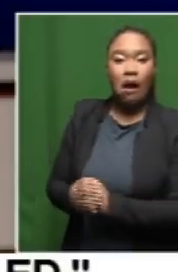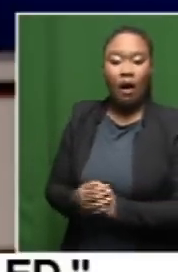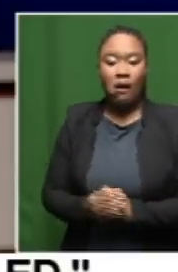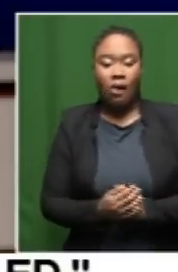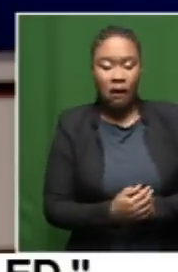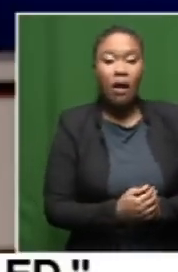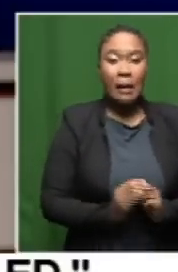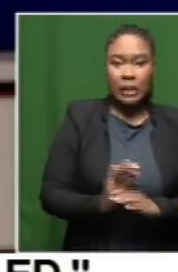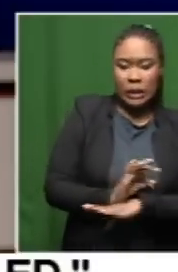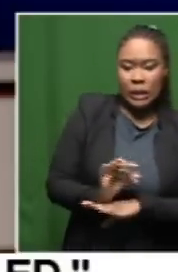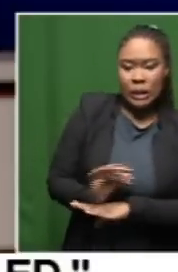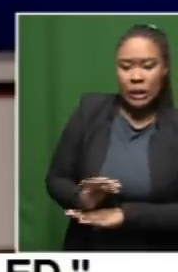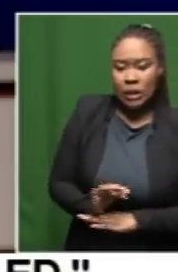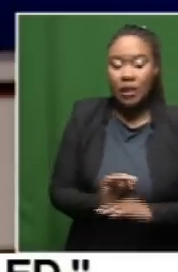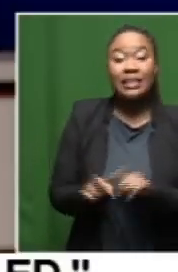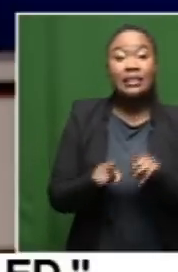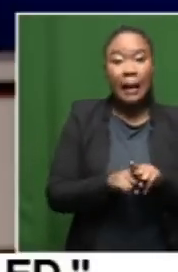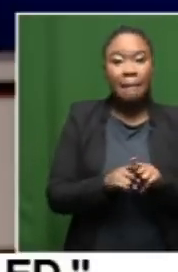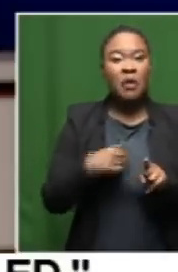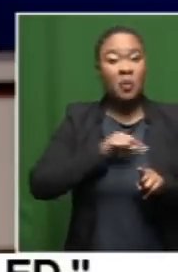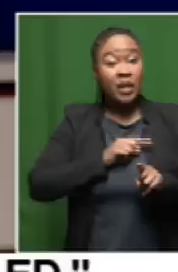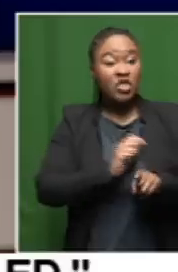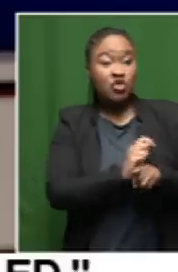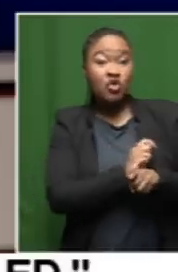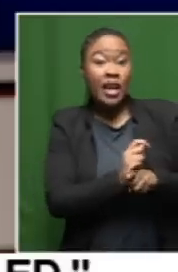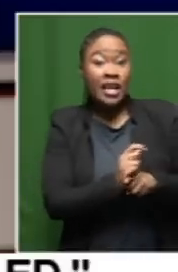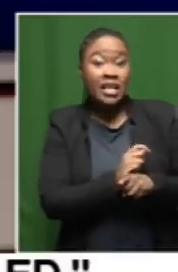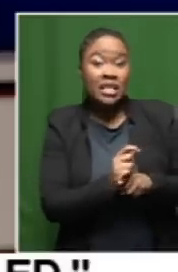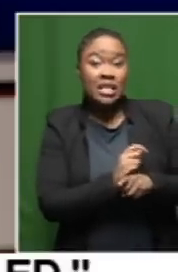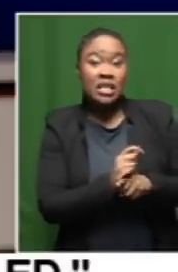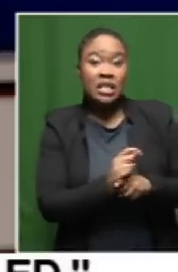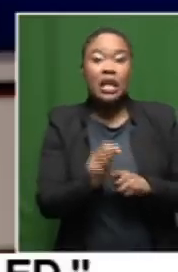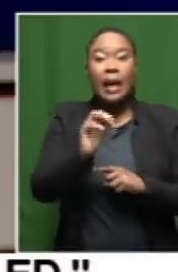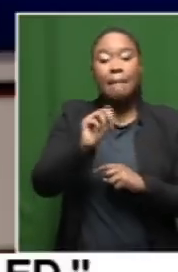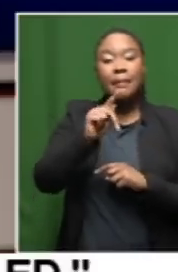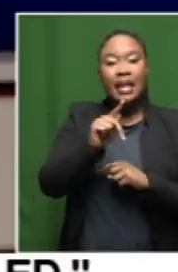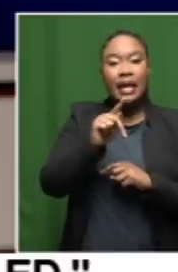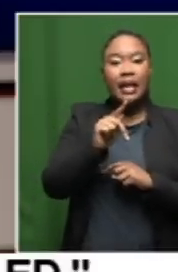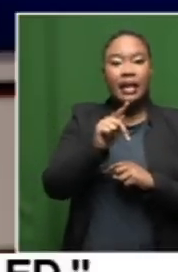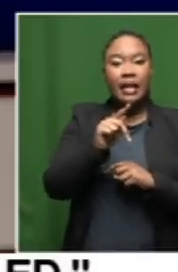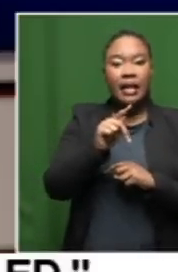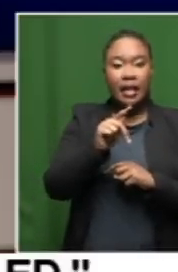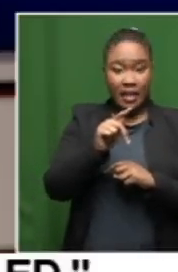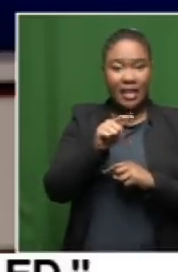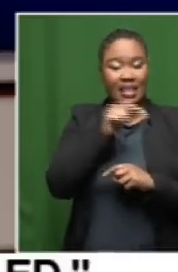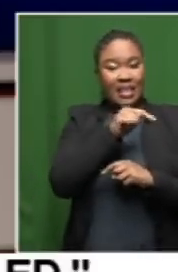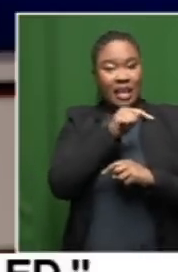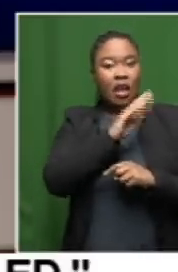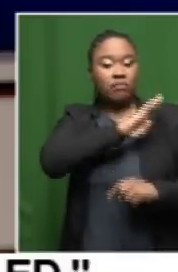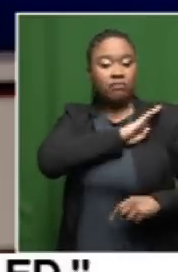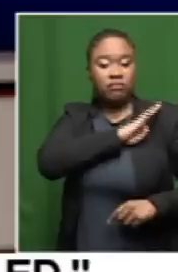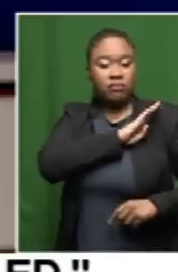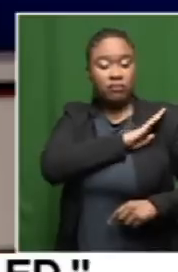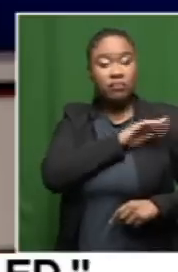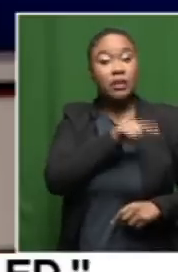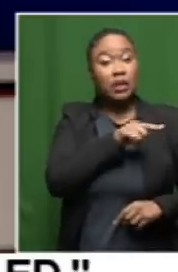also to prepare for armed struggle. We trained people in Umkhonto weSizwe, in what will become Umkhonto weSizwe, armed combatants